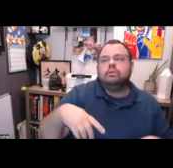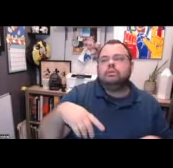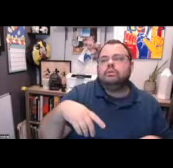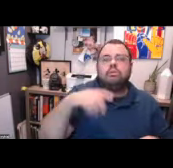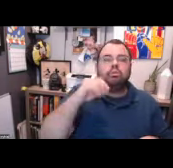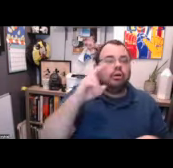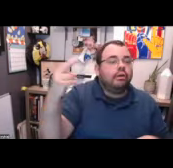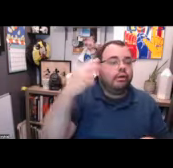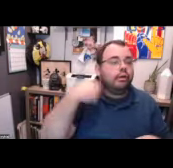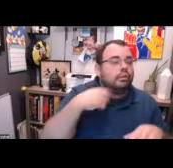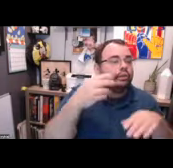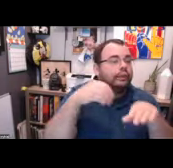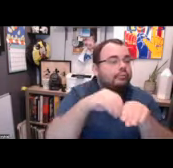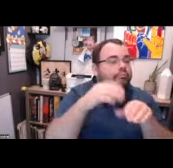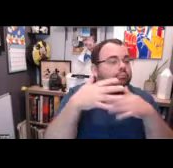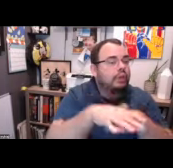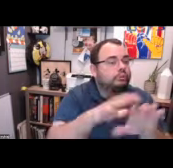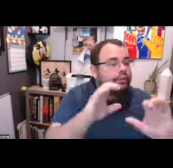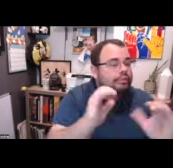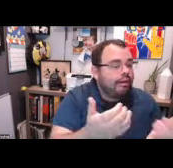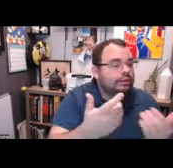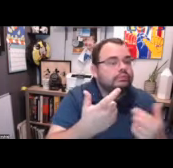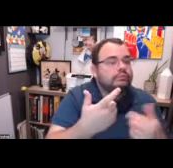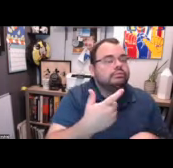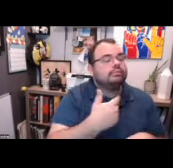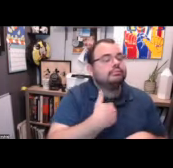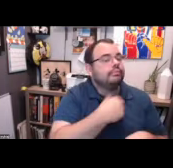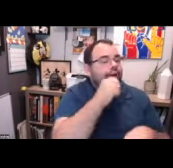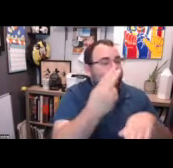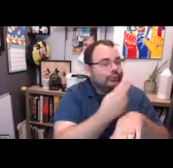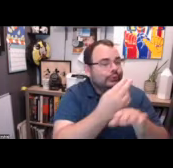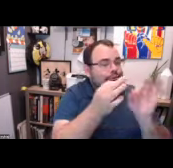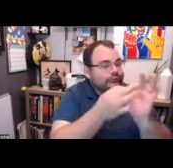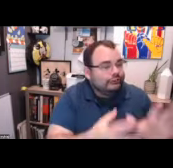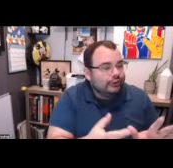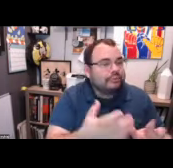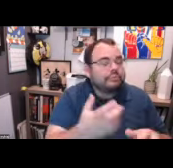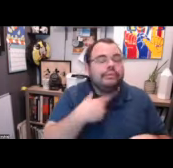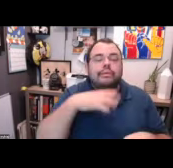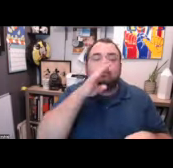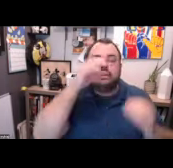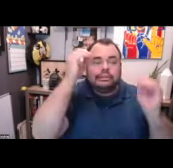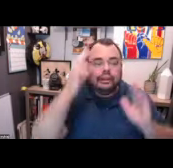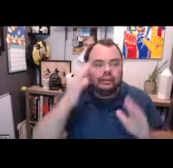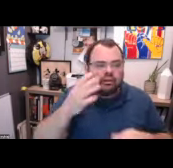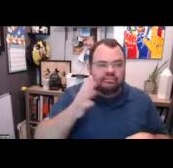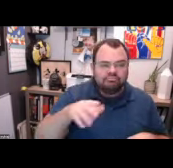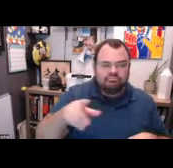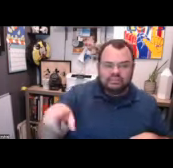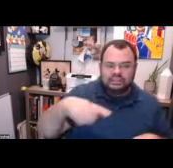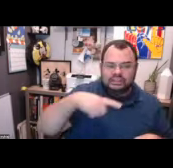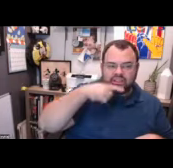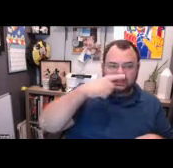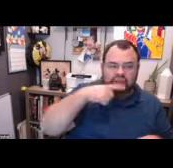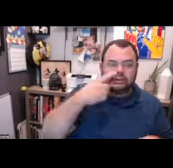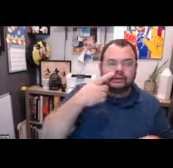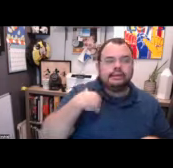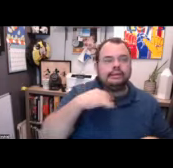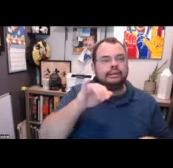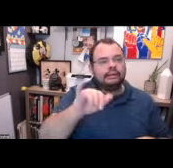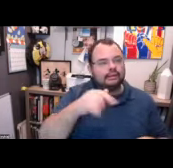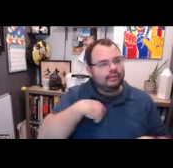and label me as hearing. They would label me in a mainstream classroom that I didn't use an interpreter, and I spoke with the